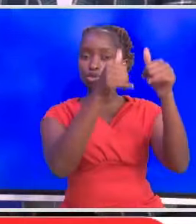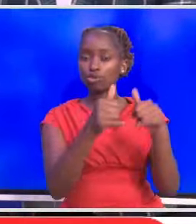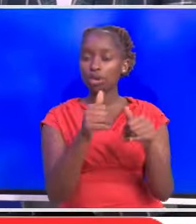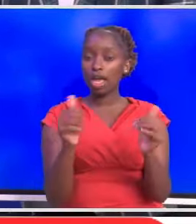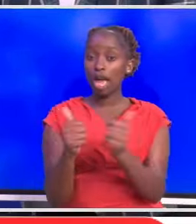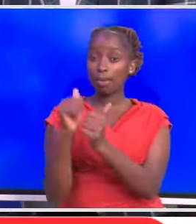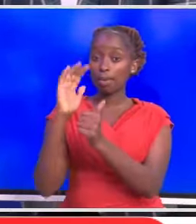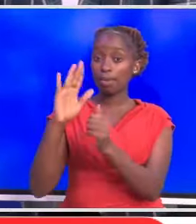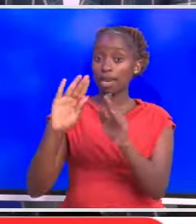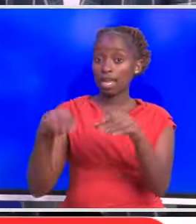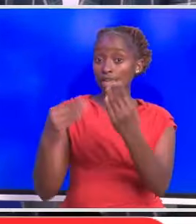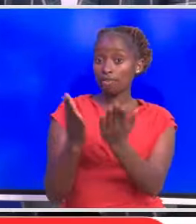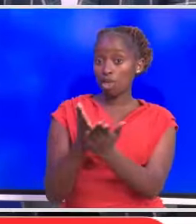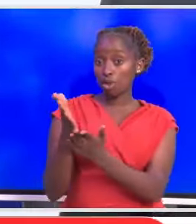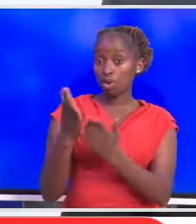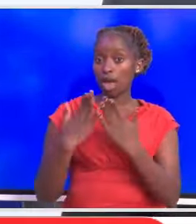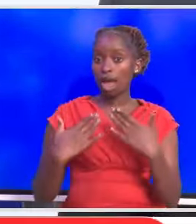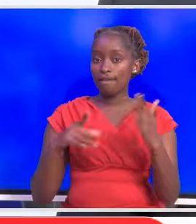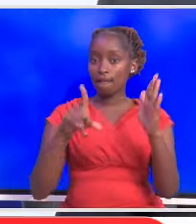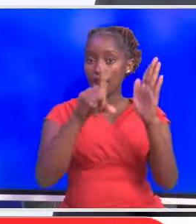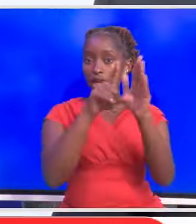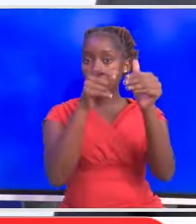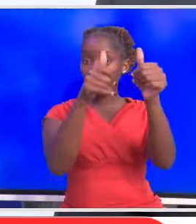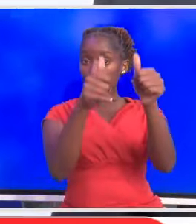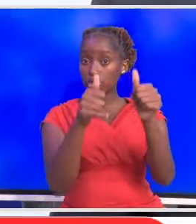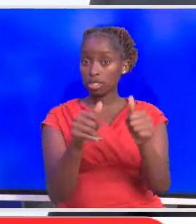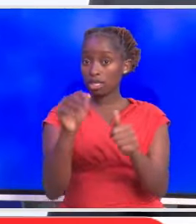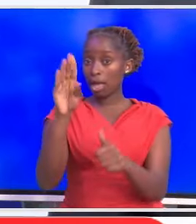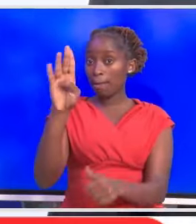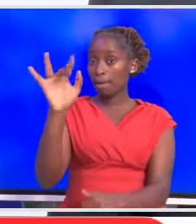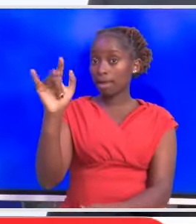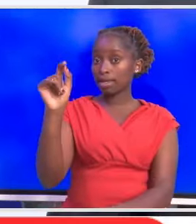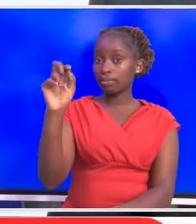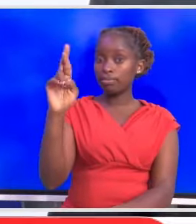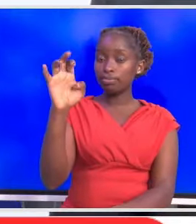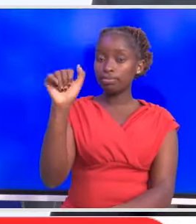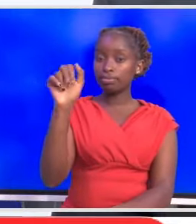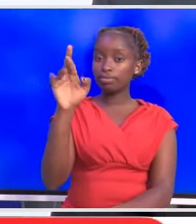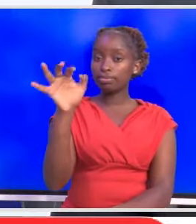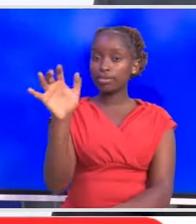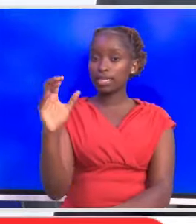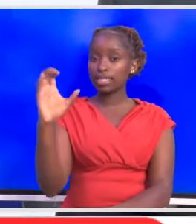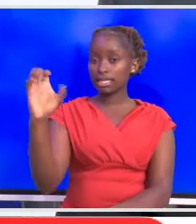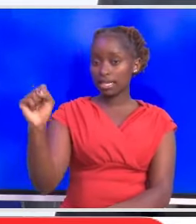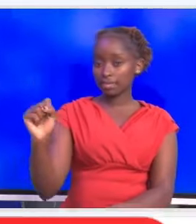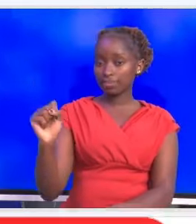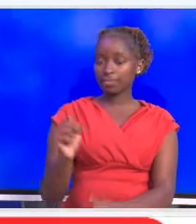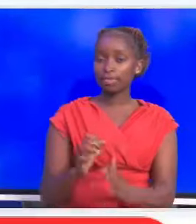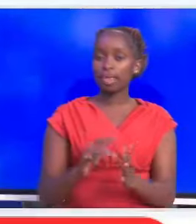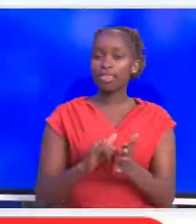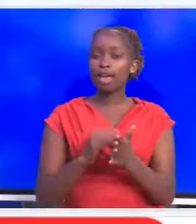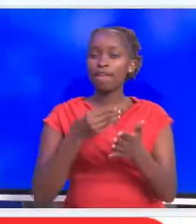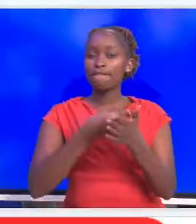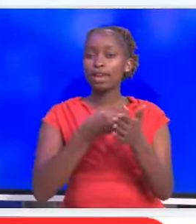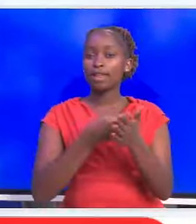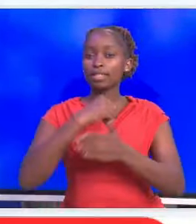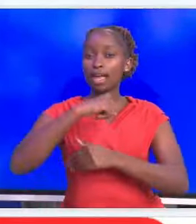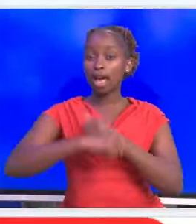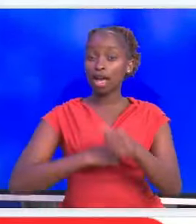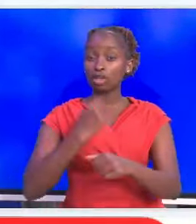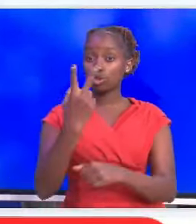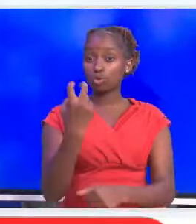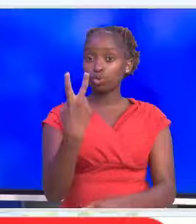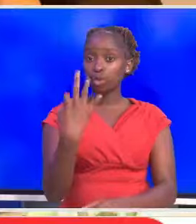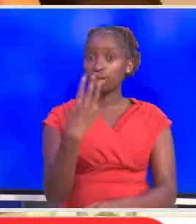be given through a legal notice by Treasury Cabinet Secretary. The Finance Act of 2023 became